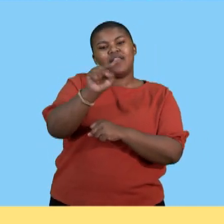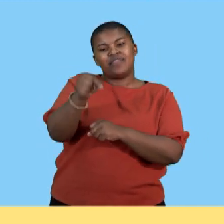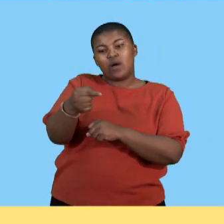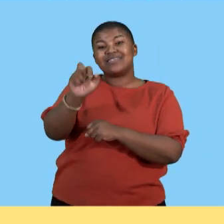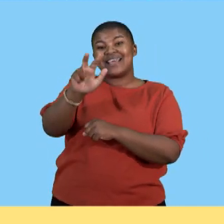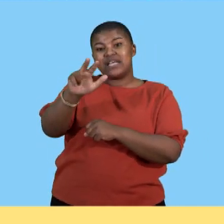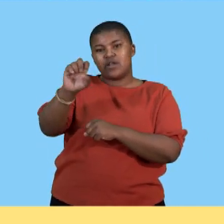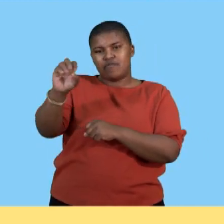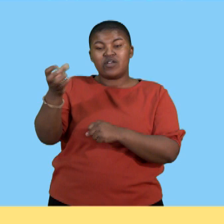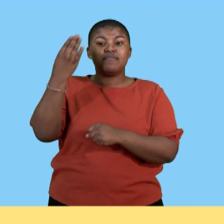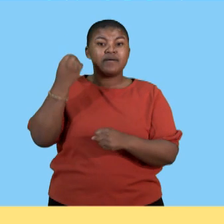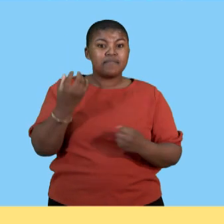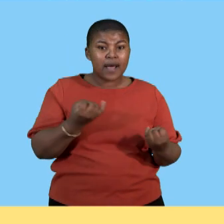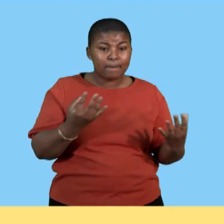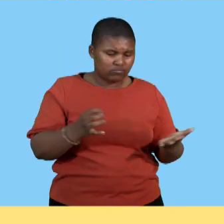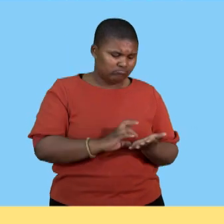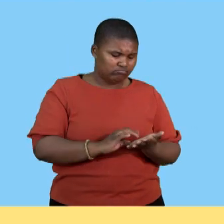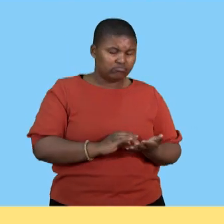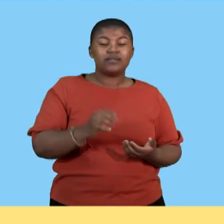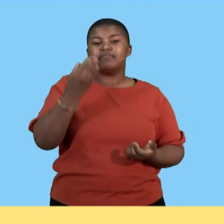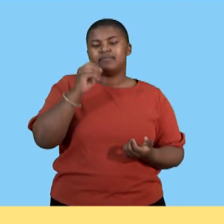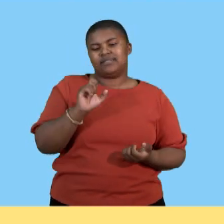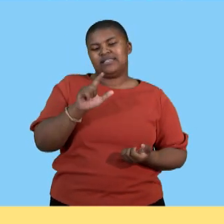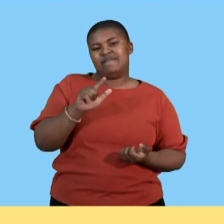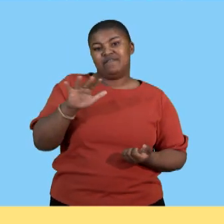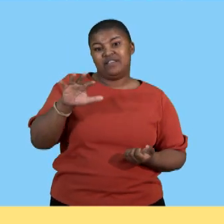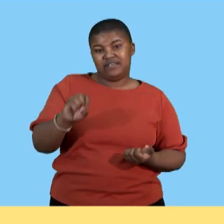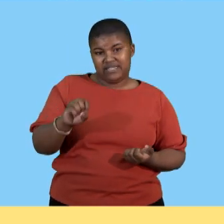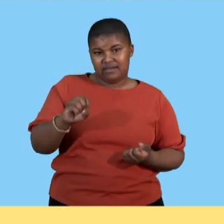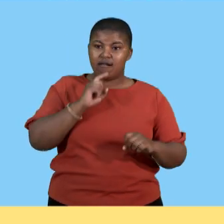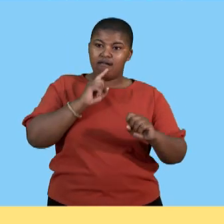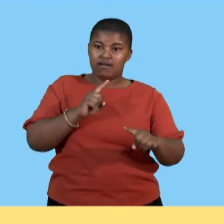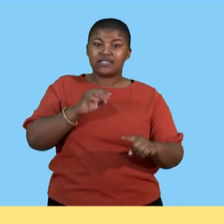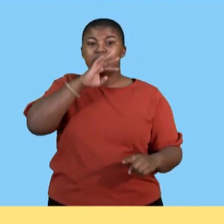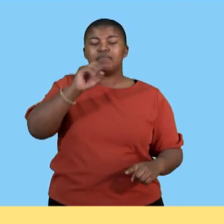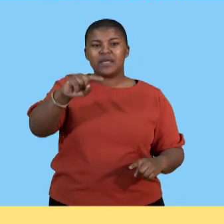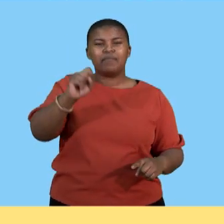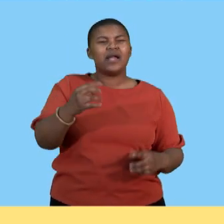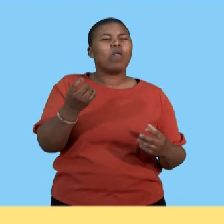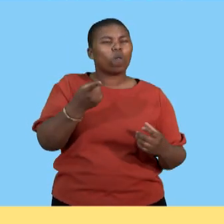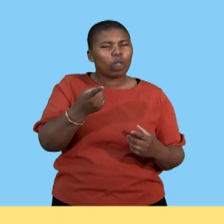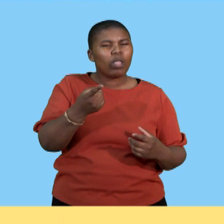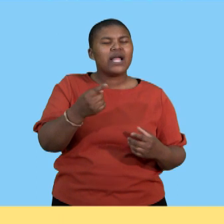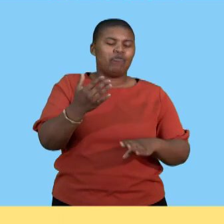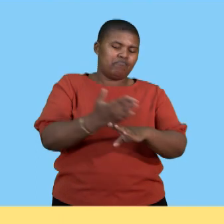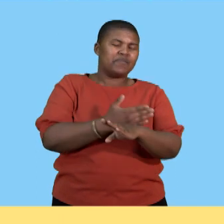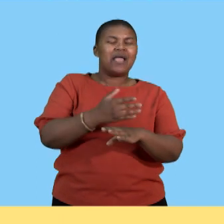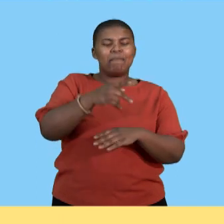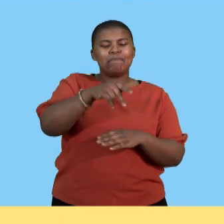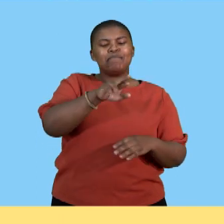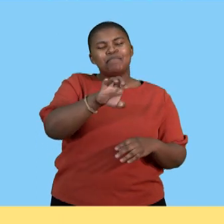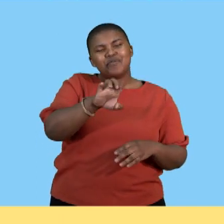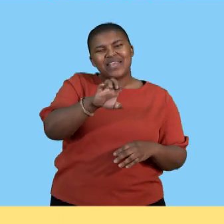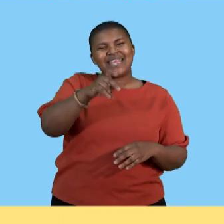1,800. If you punch that in your calculator, then you get 750. This therefore becomes what we call a